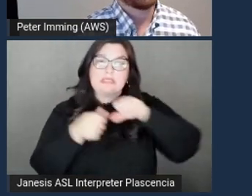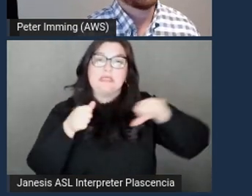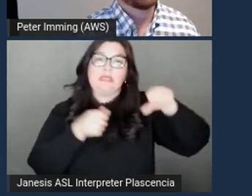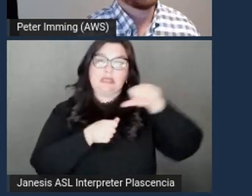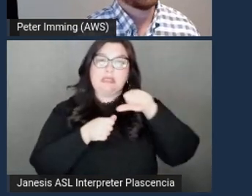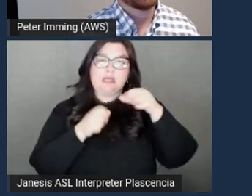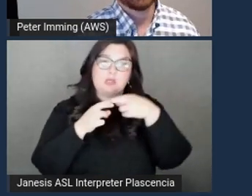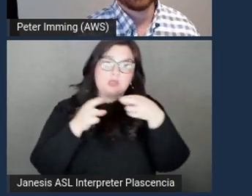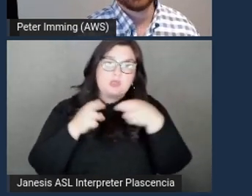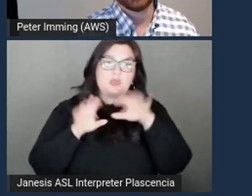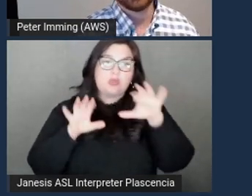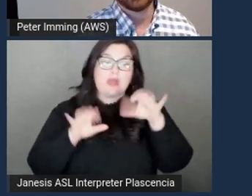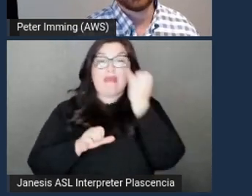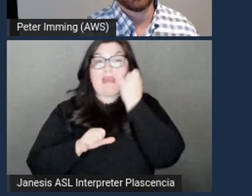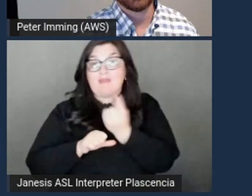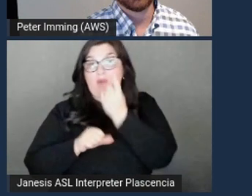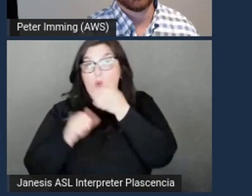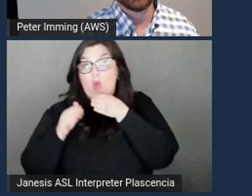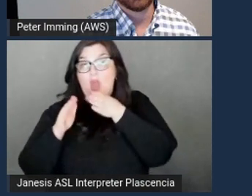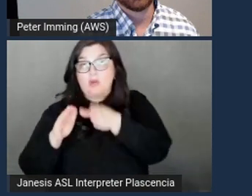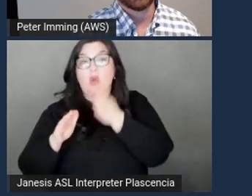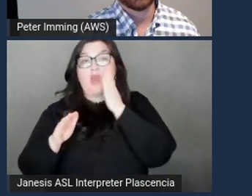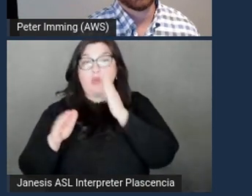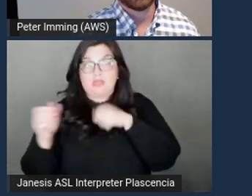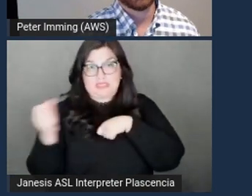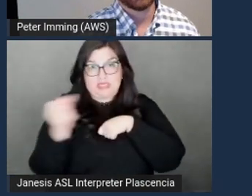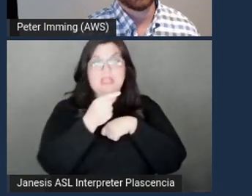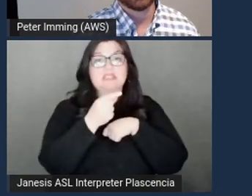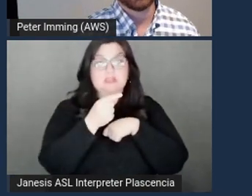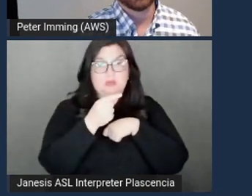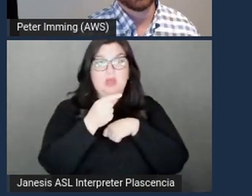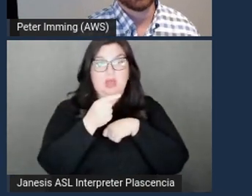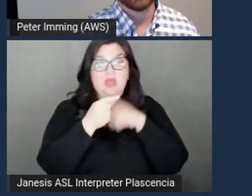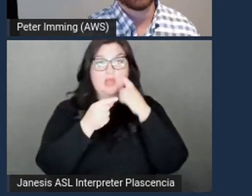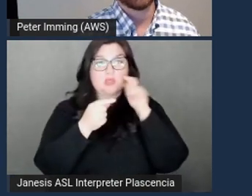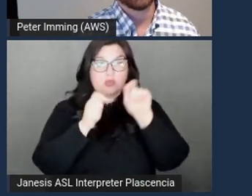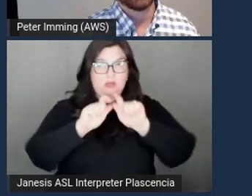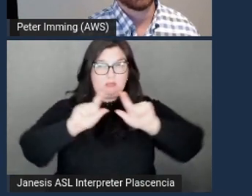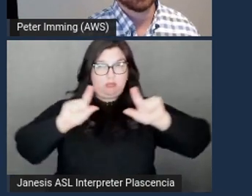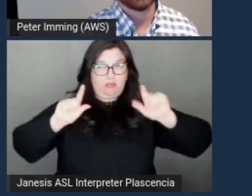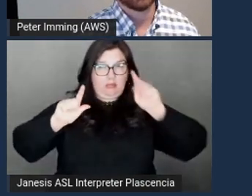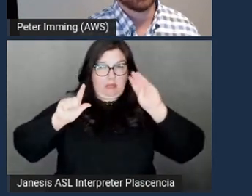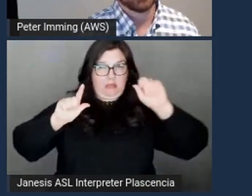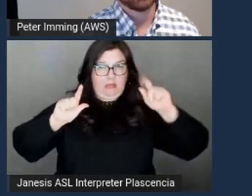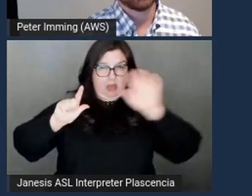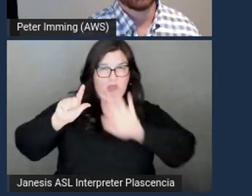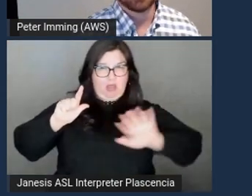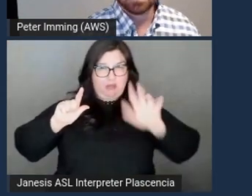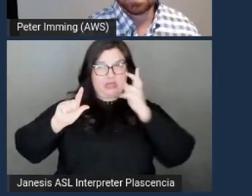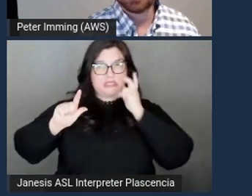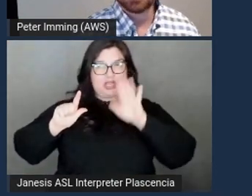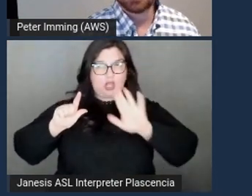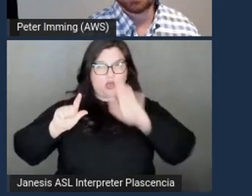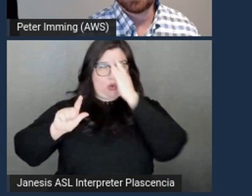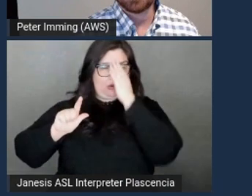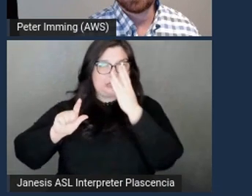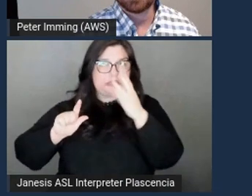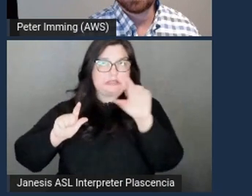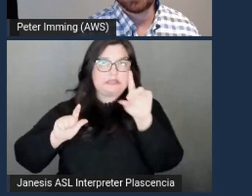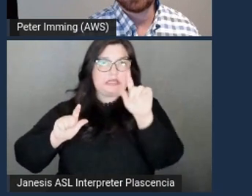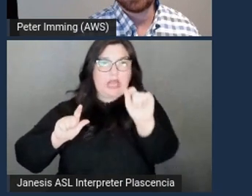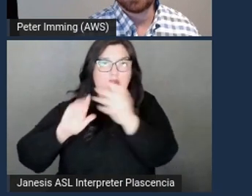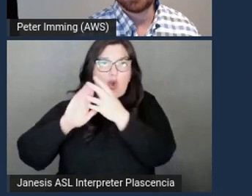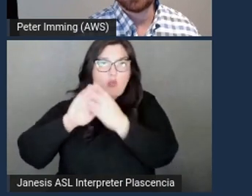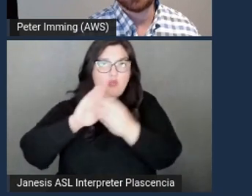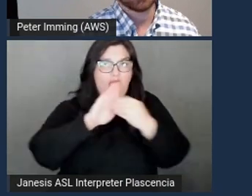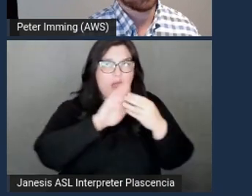it's one-way replication, you'll also see that, and then you can basically scroll around the map, see where your data is replicating. And it's a nice way to visualize